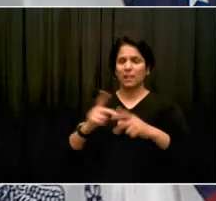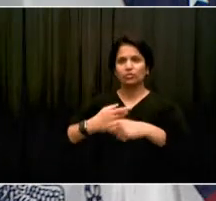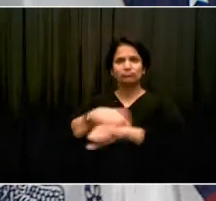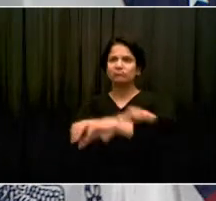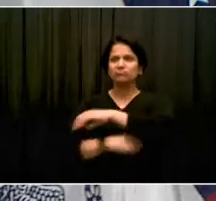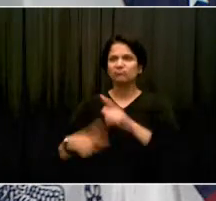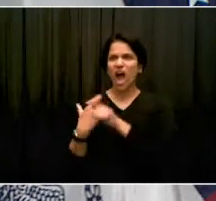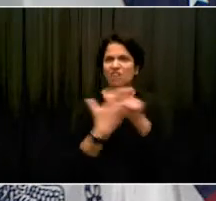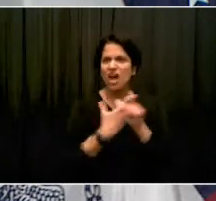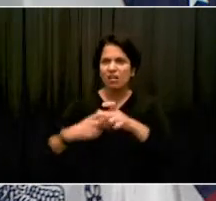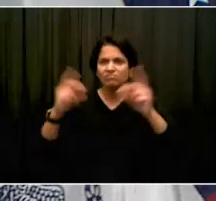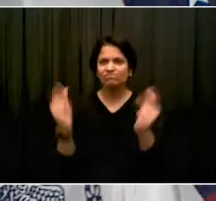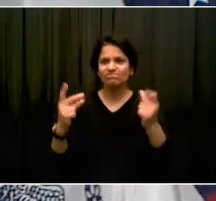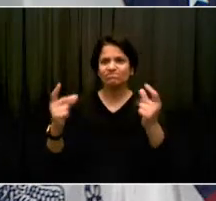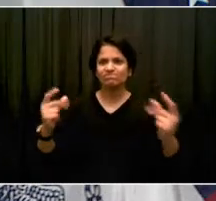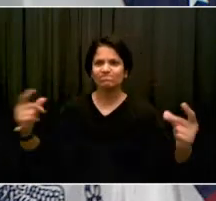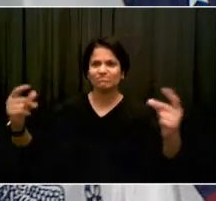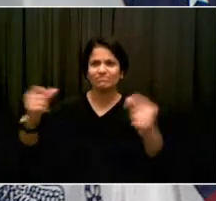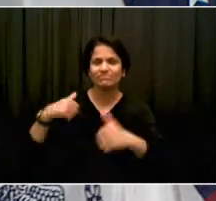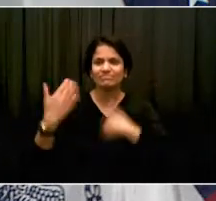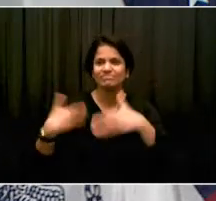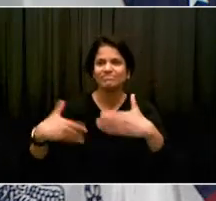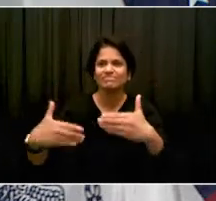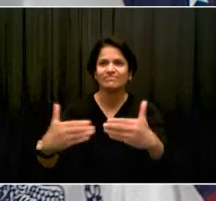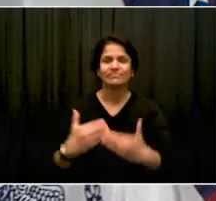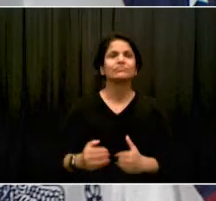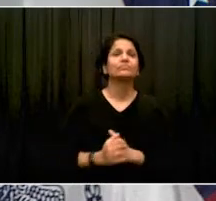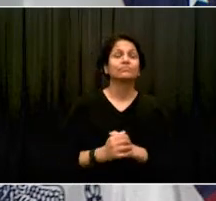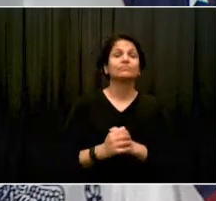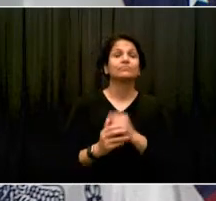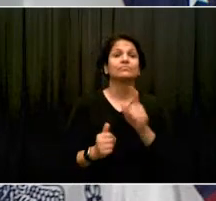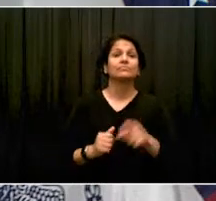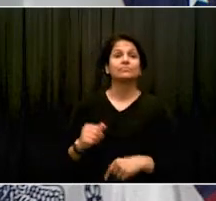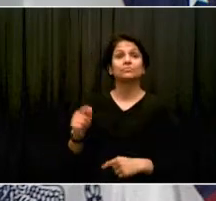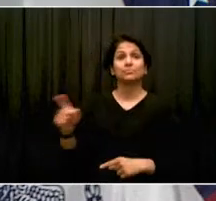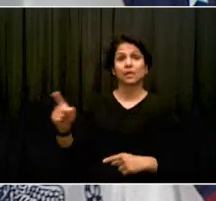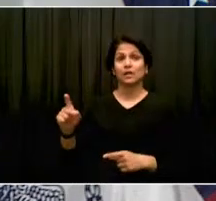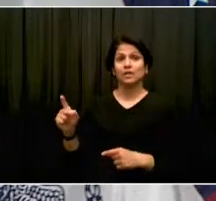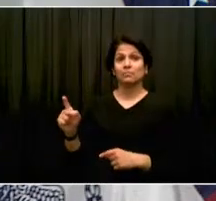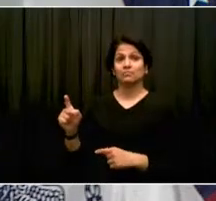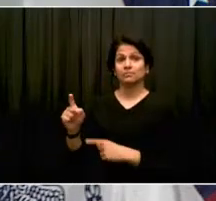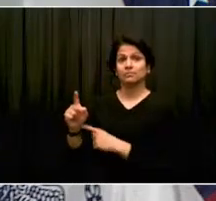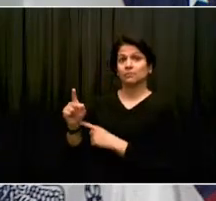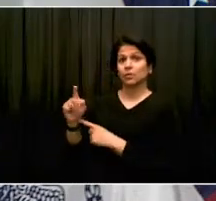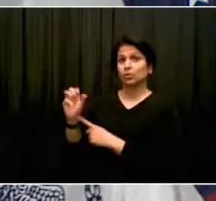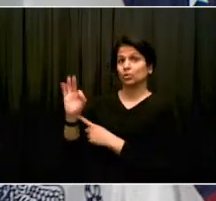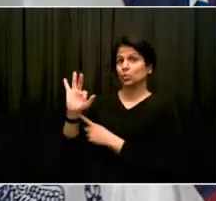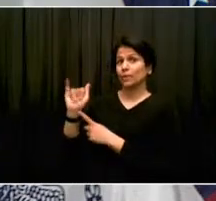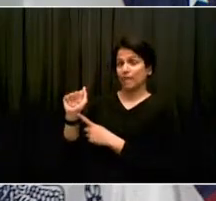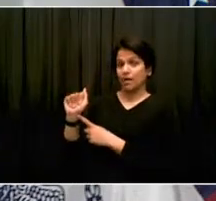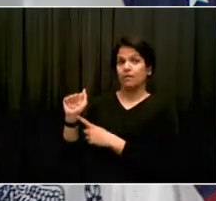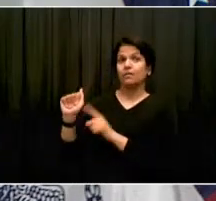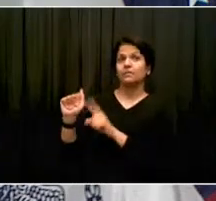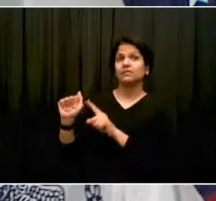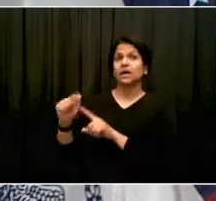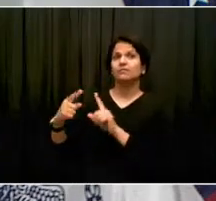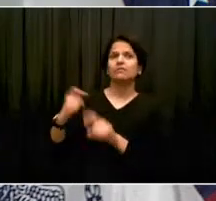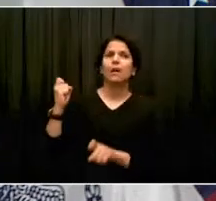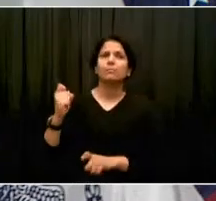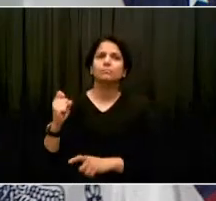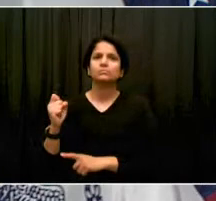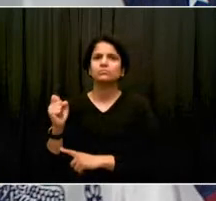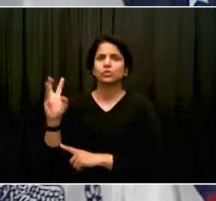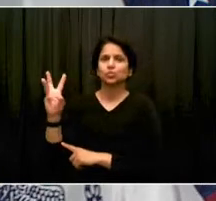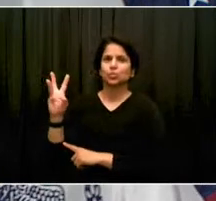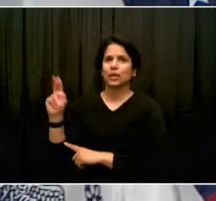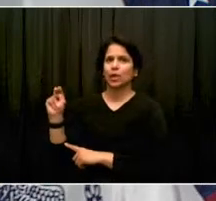Good morning, Mr. Mayor. Good morning. How you doing, Sophia? I'm good. Thank you. I am